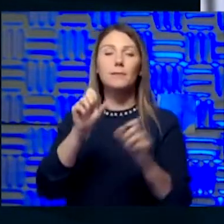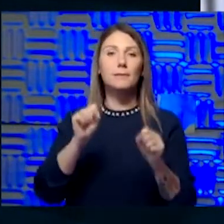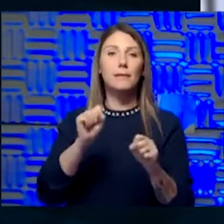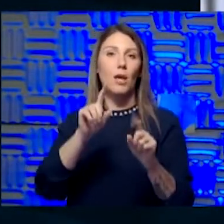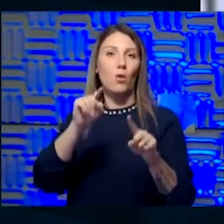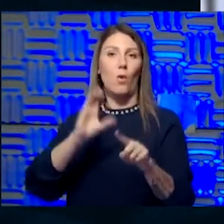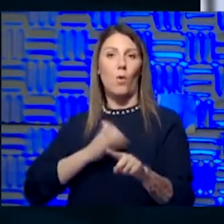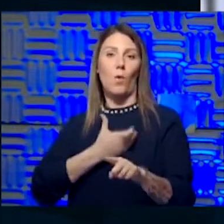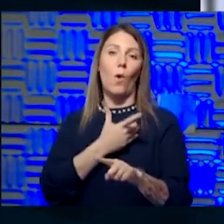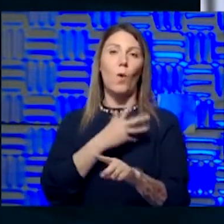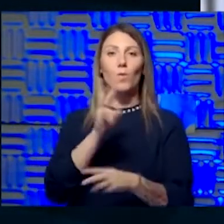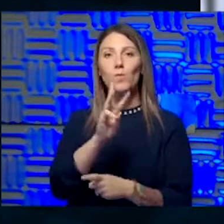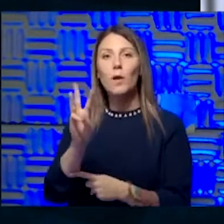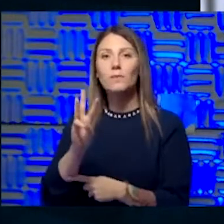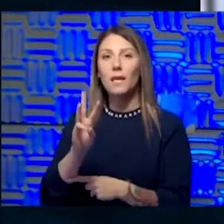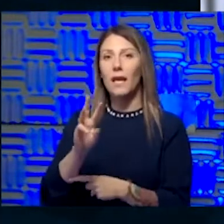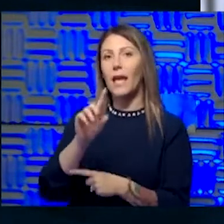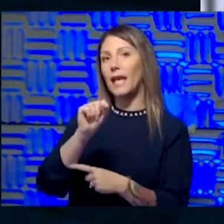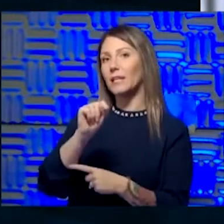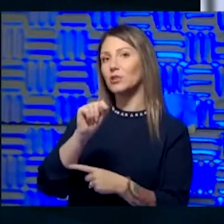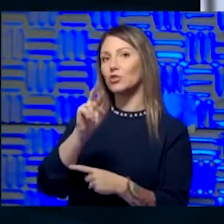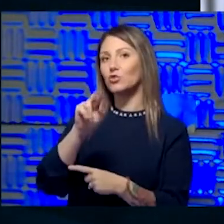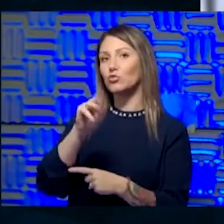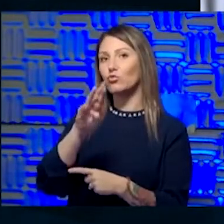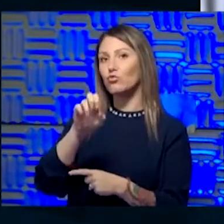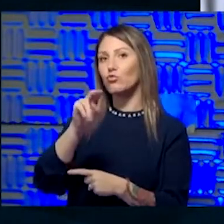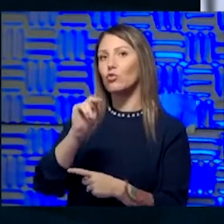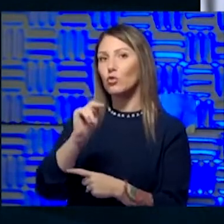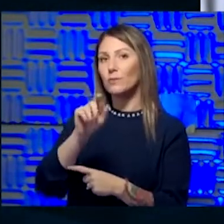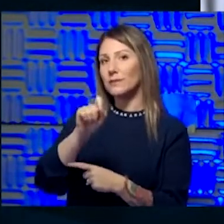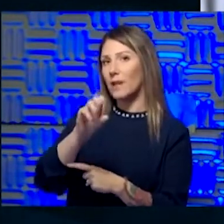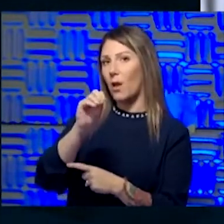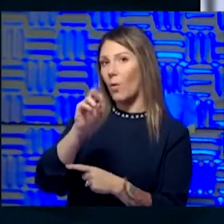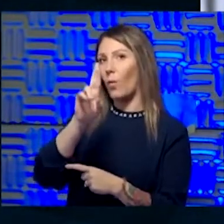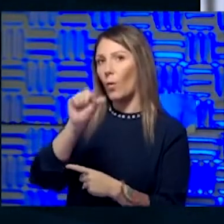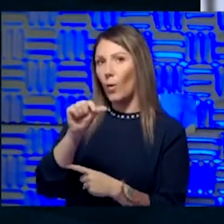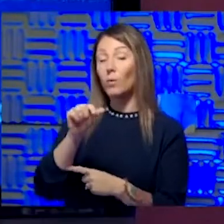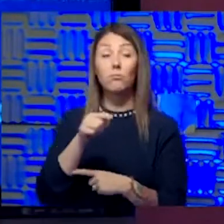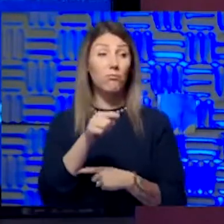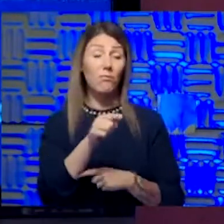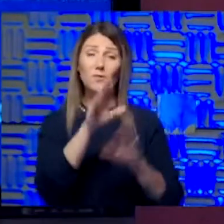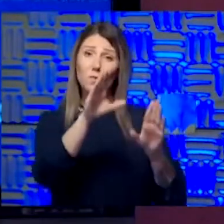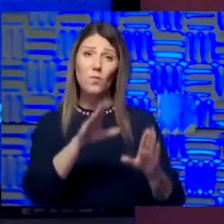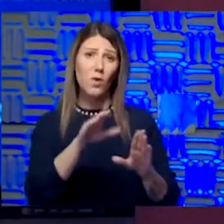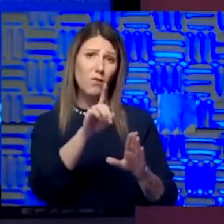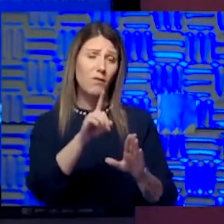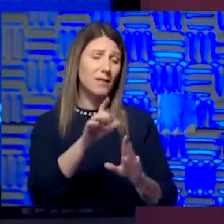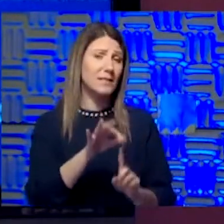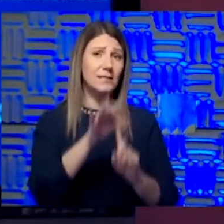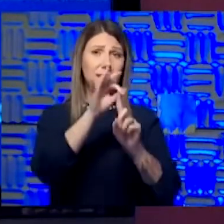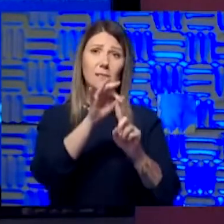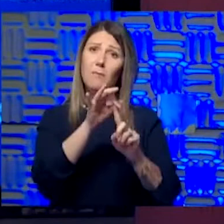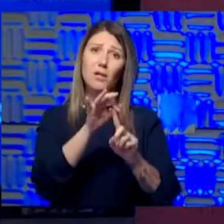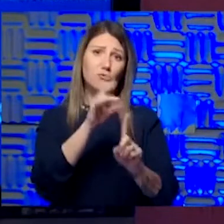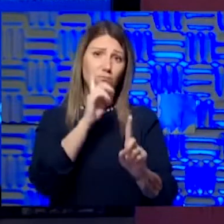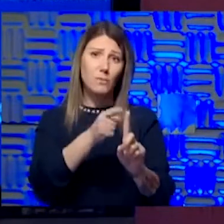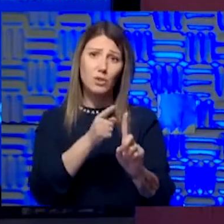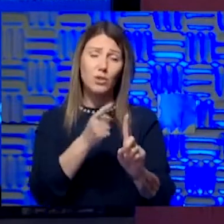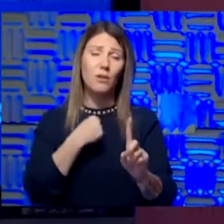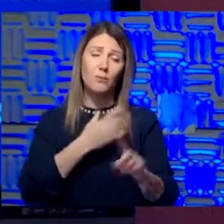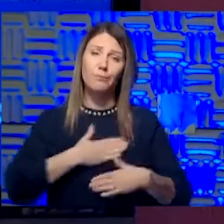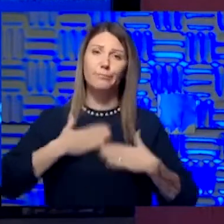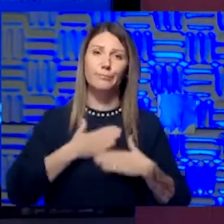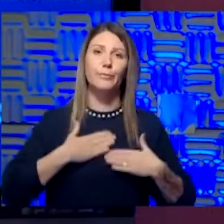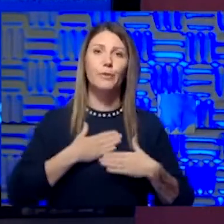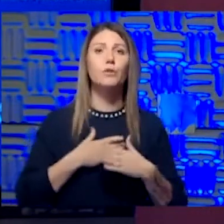truemed.org. So that's kind of what's happening here. And that's great. And you all have a special mission and so appreciated. So I think that going